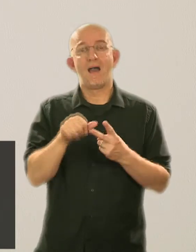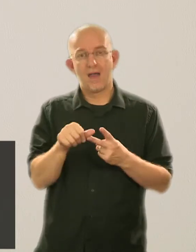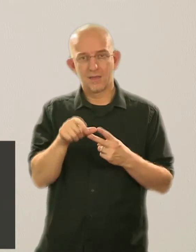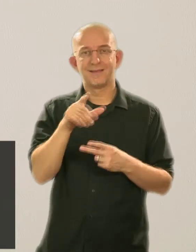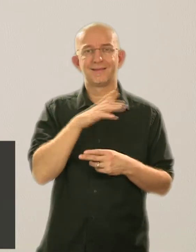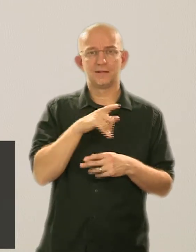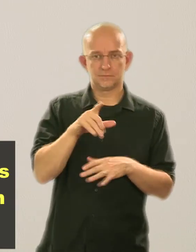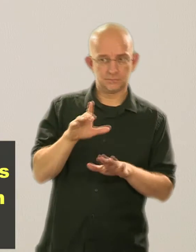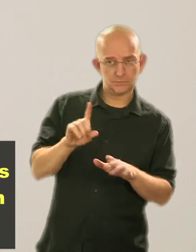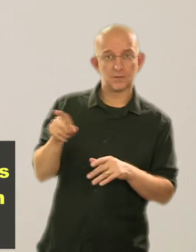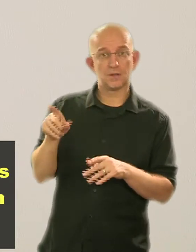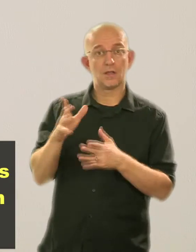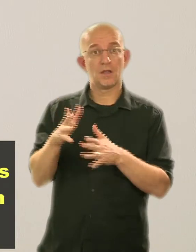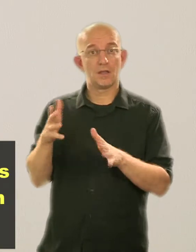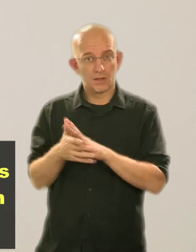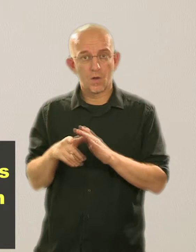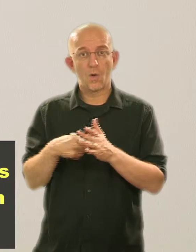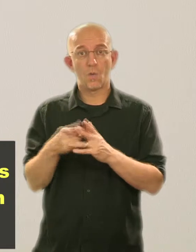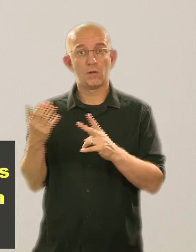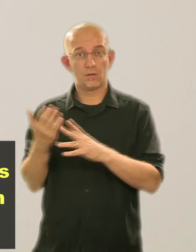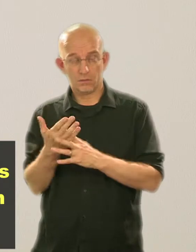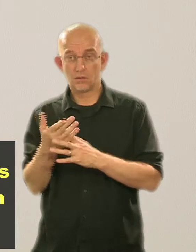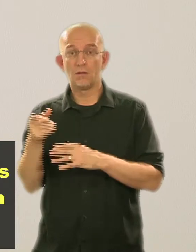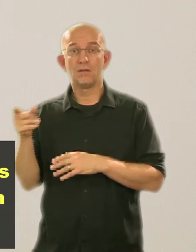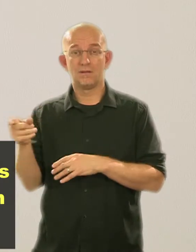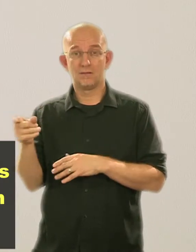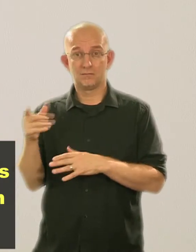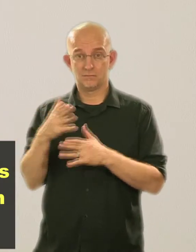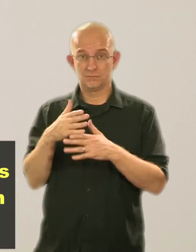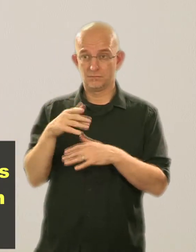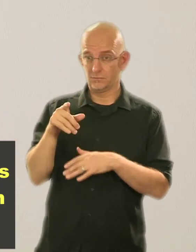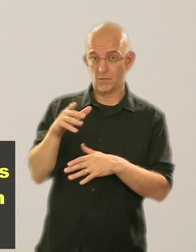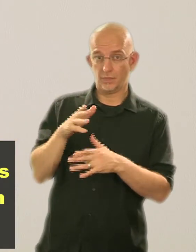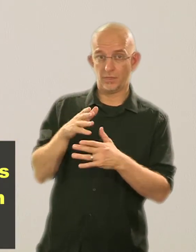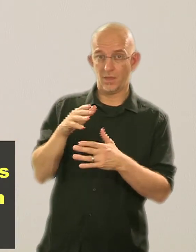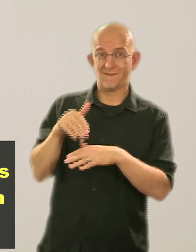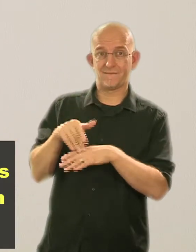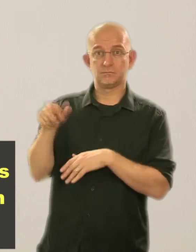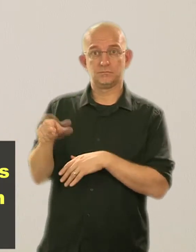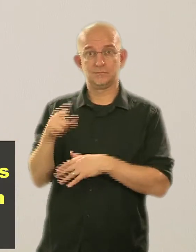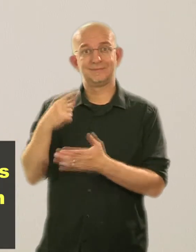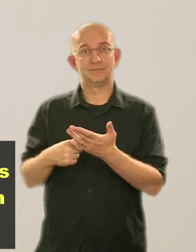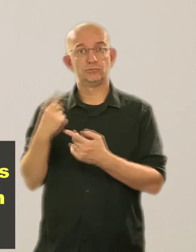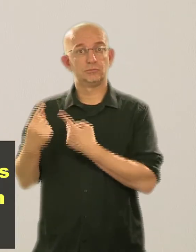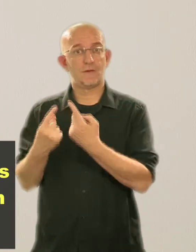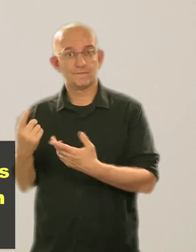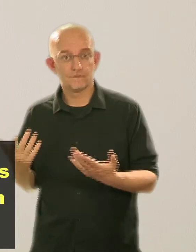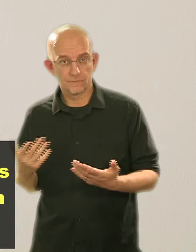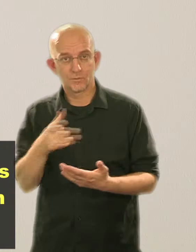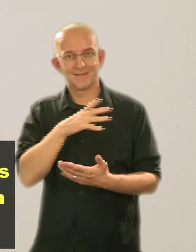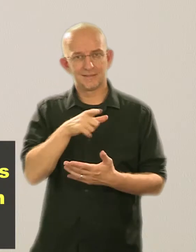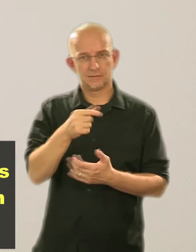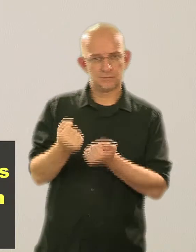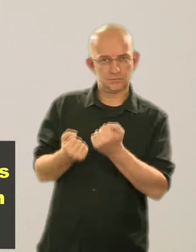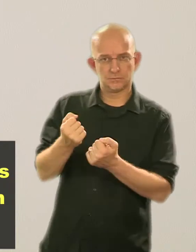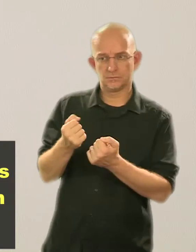necessary. The next step is to establish whether this impairment or disturbance impacts upon their